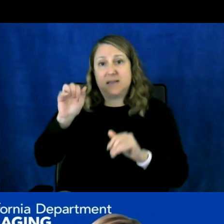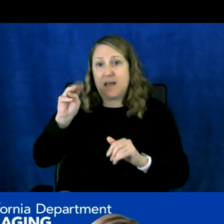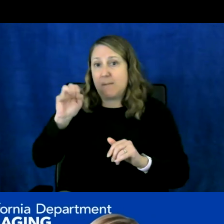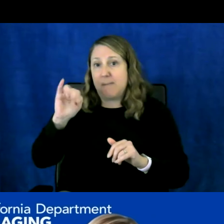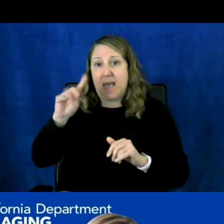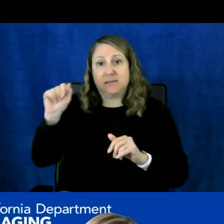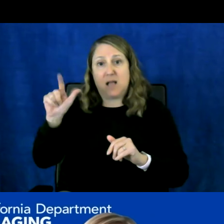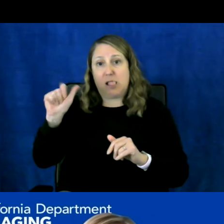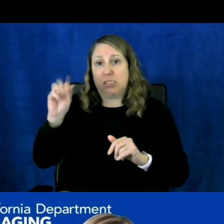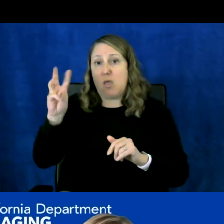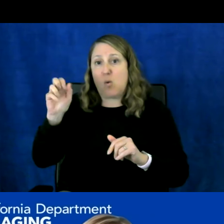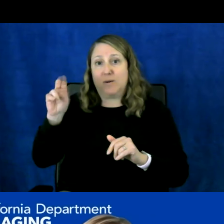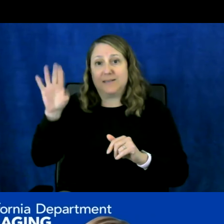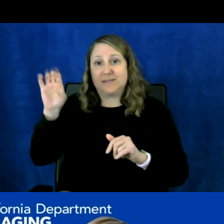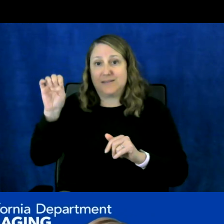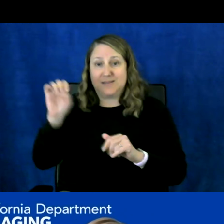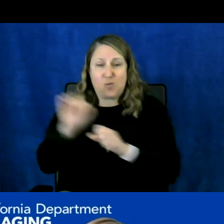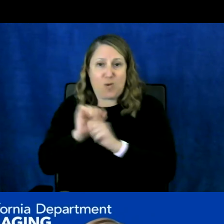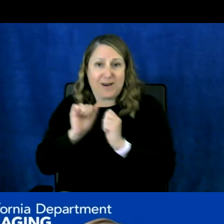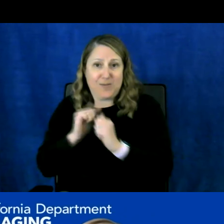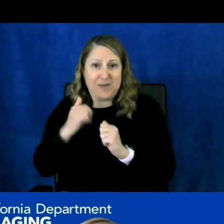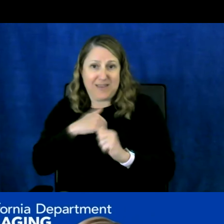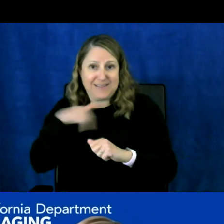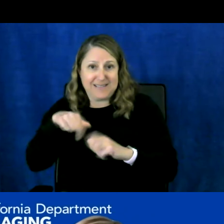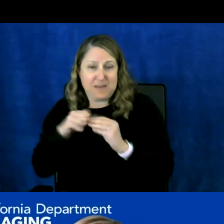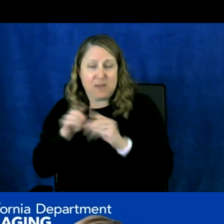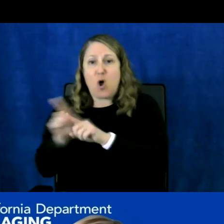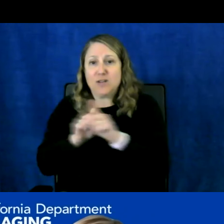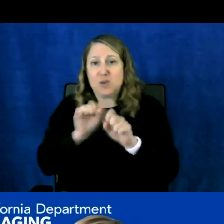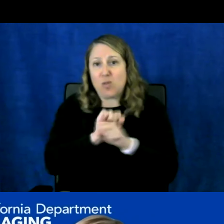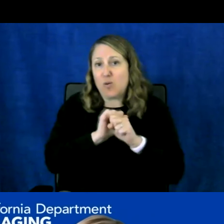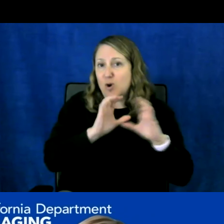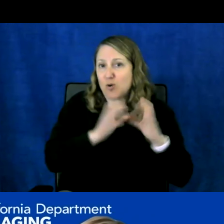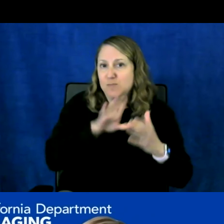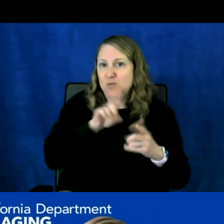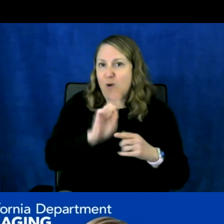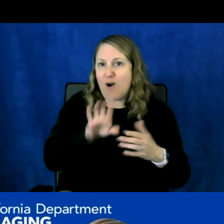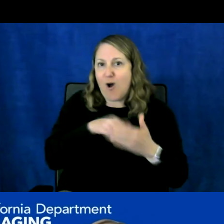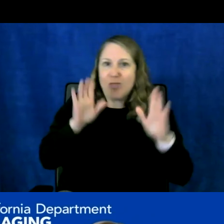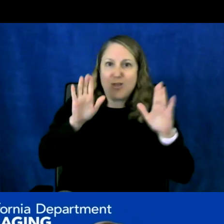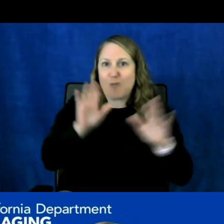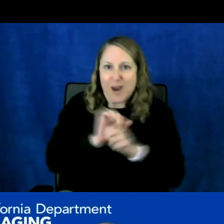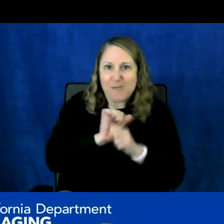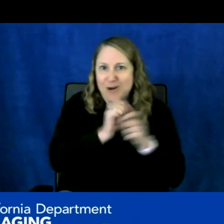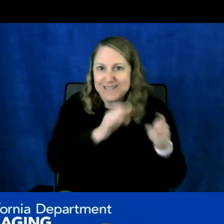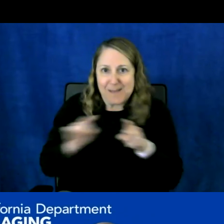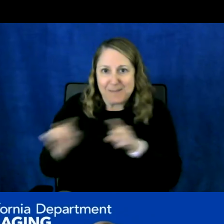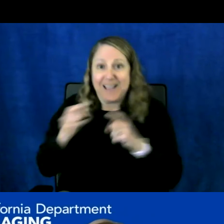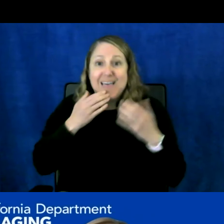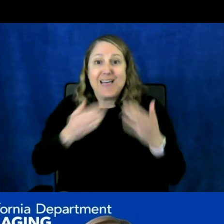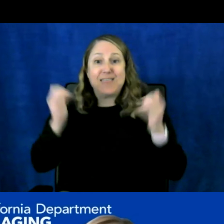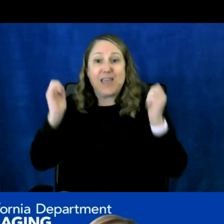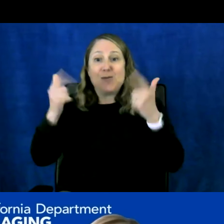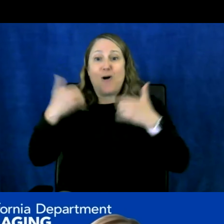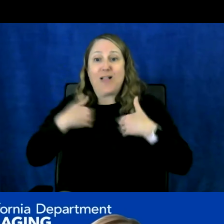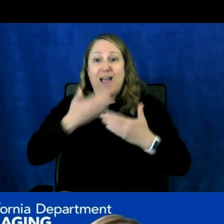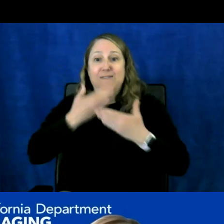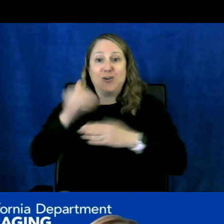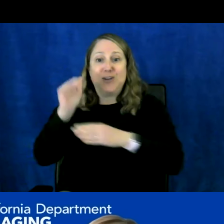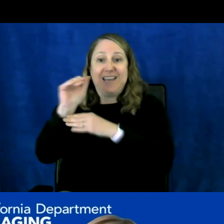with in today's meeting, but especially in those work groups where all the great work is happening. So thank you all and have a good evening.